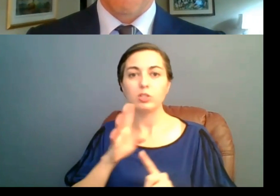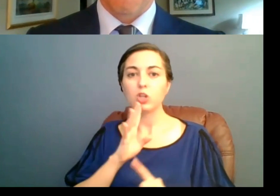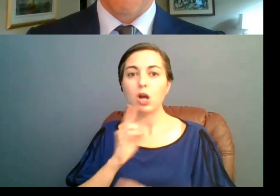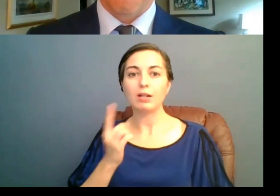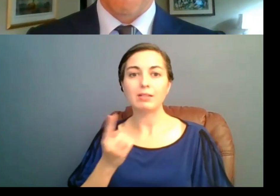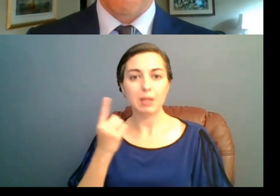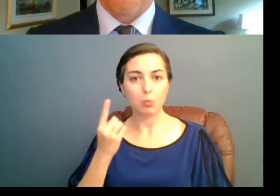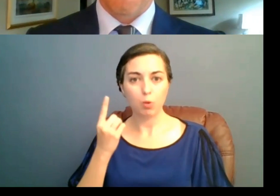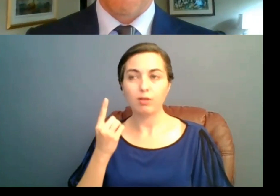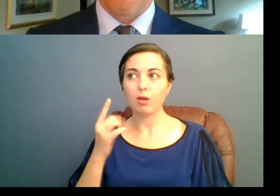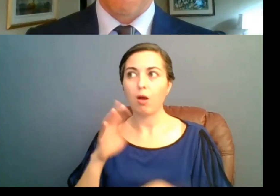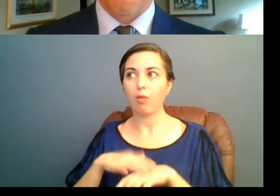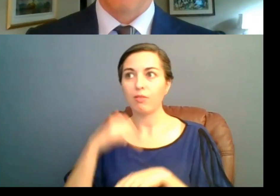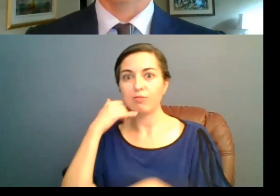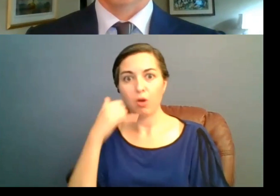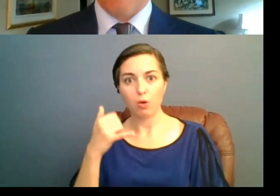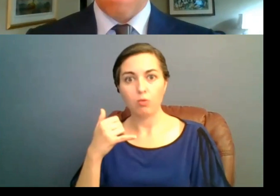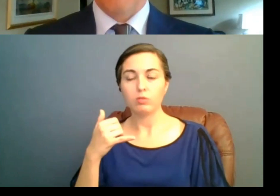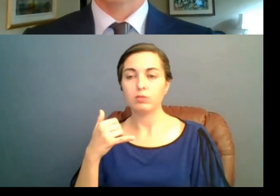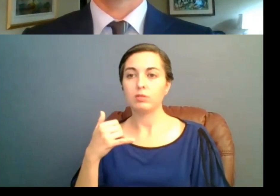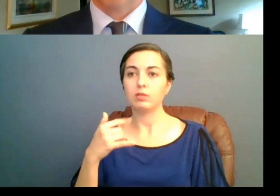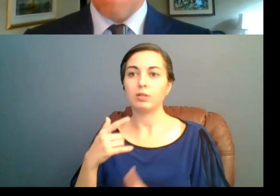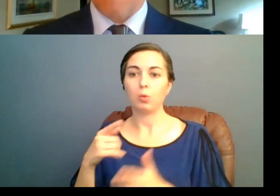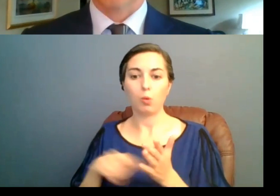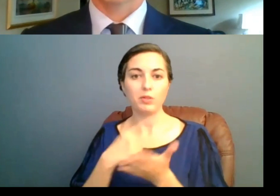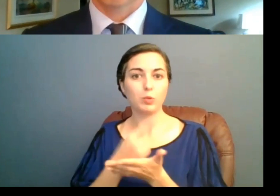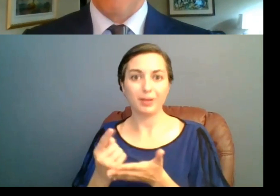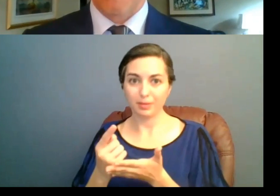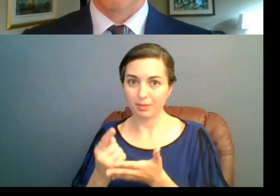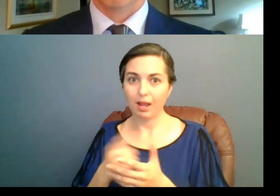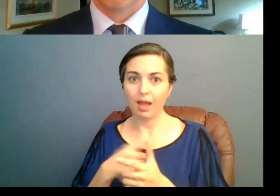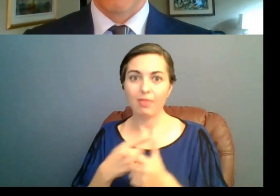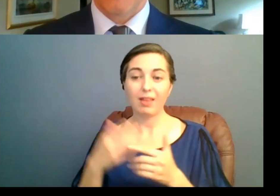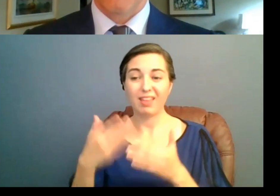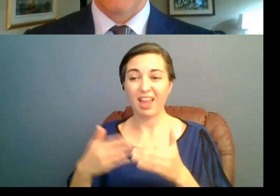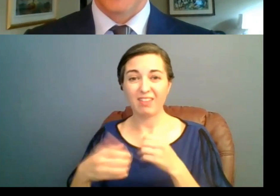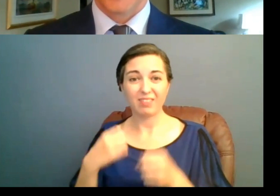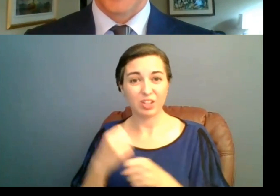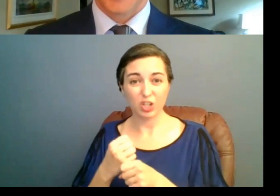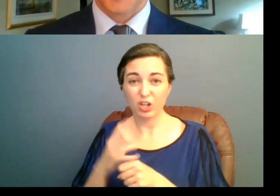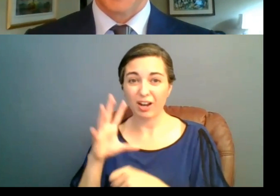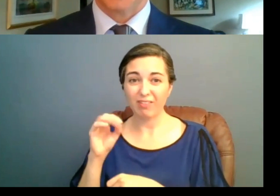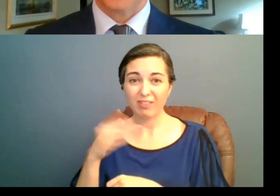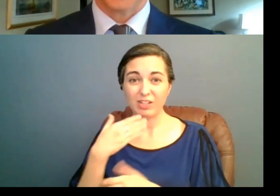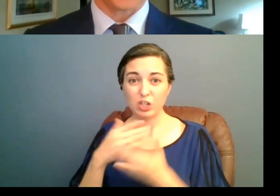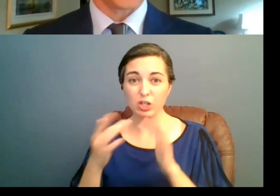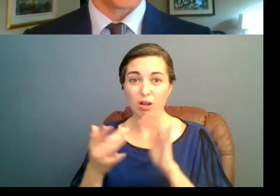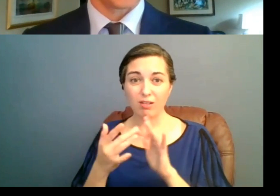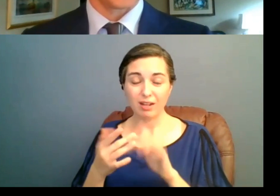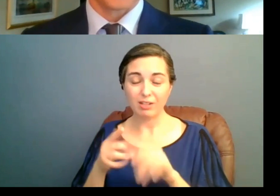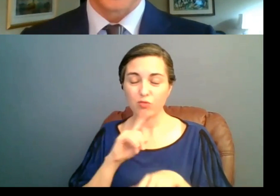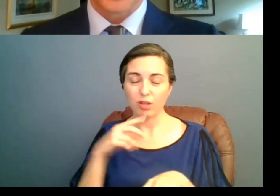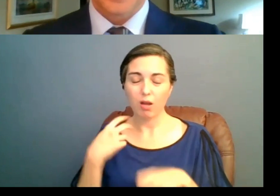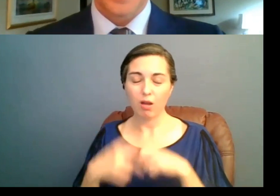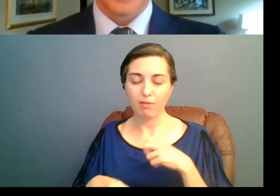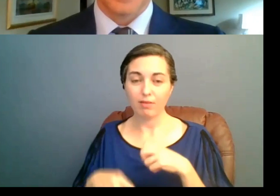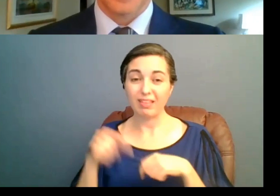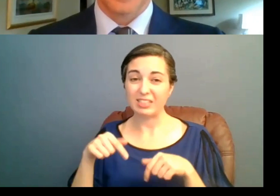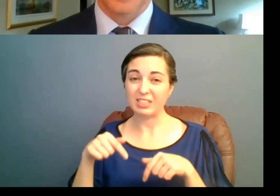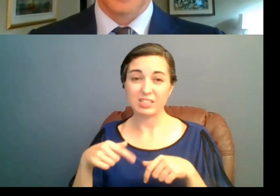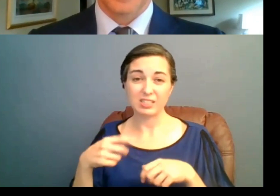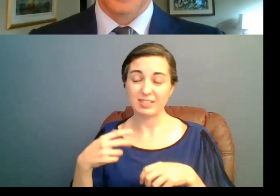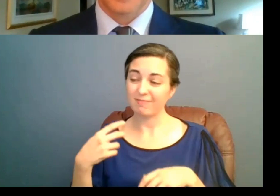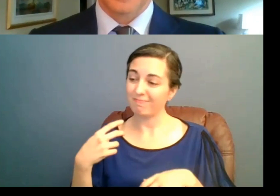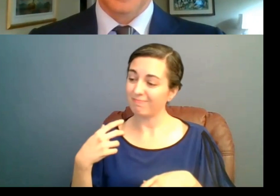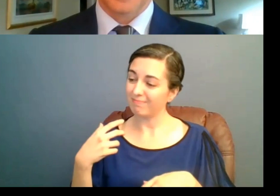year, you're going to have 50 really good contacts. And it's really hard. This is the hardest industry to work